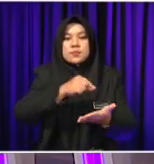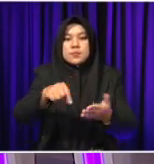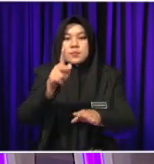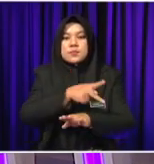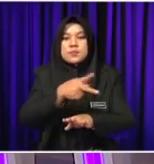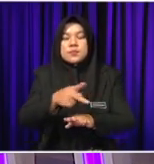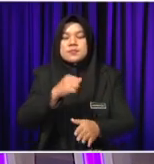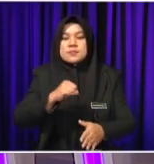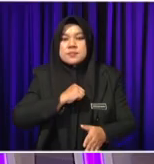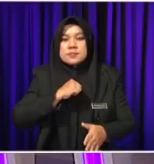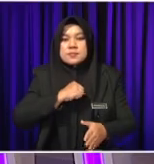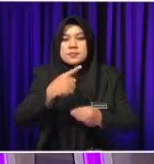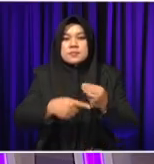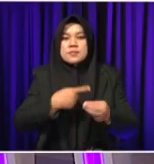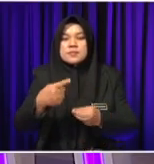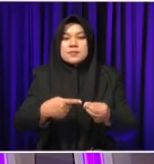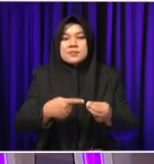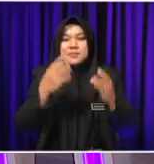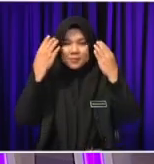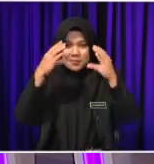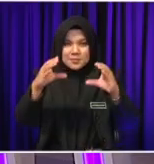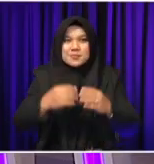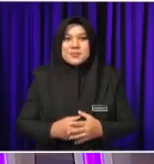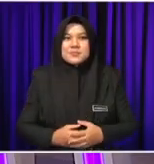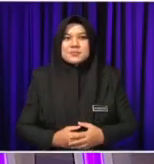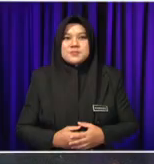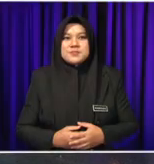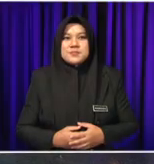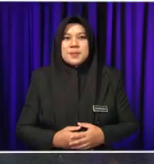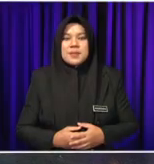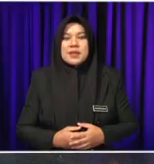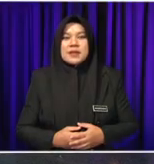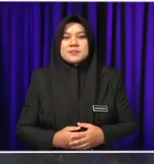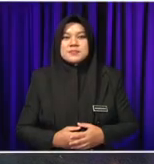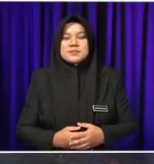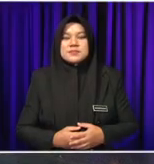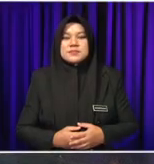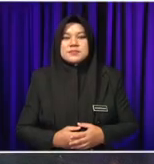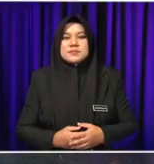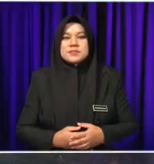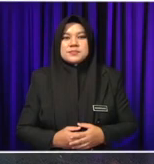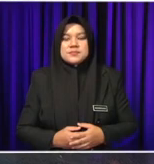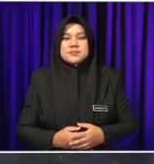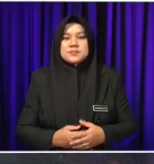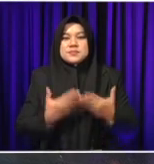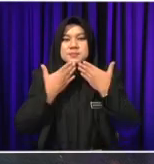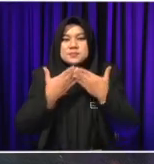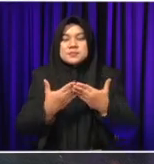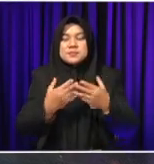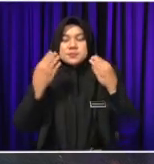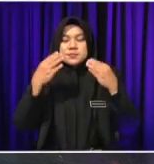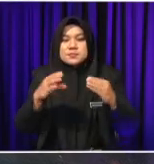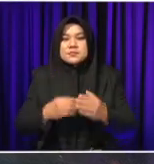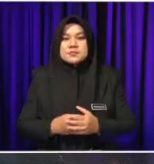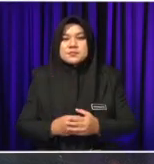poem, perhaps, about me one day. Wow, or song interpreters. Wow. Inshallah, inshallah. Thank you for that, madam. Right. And,